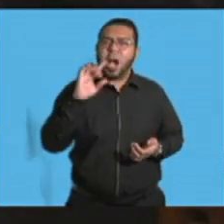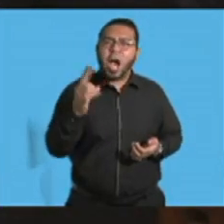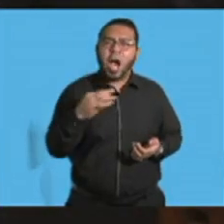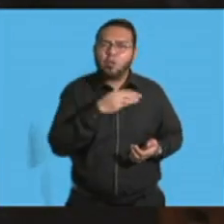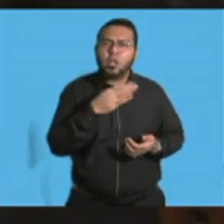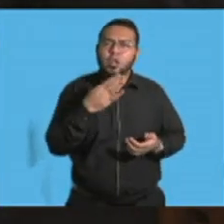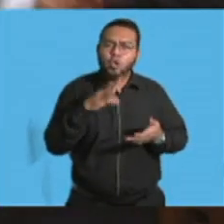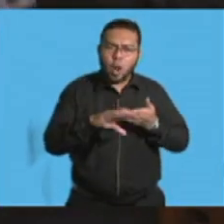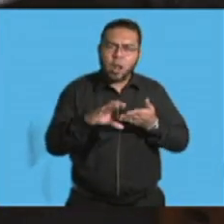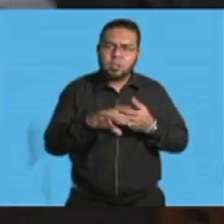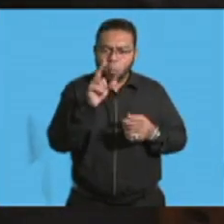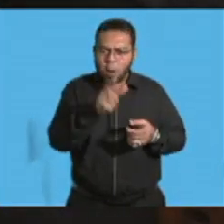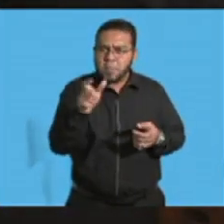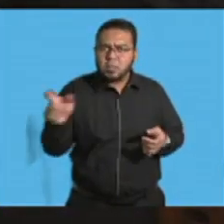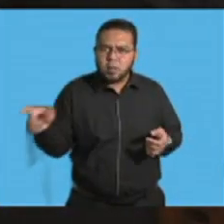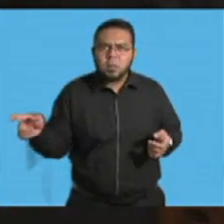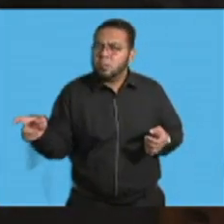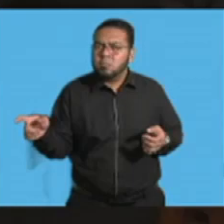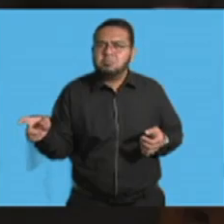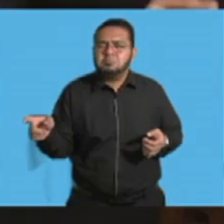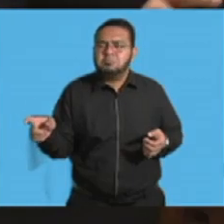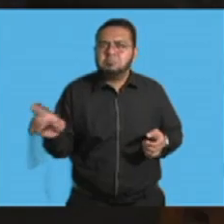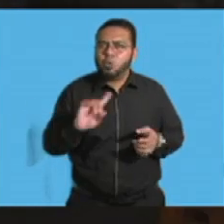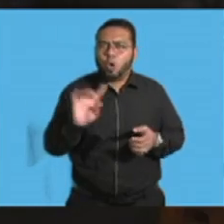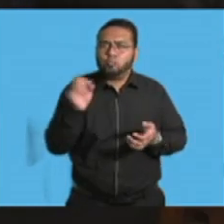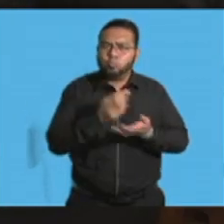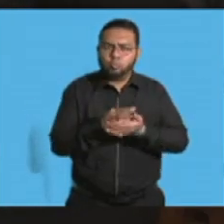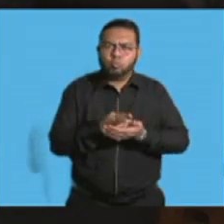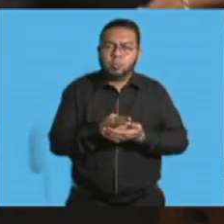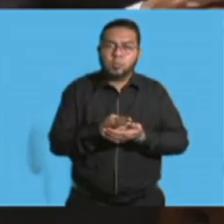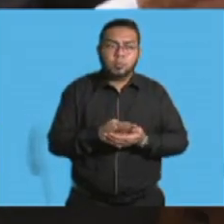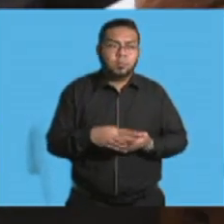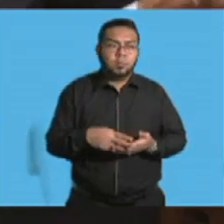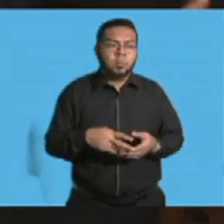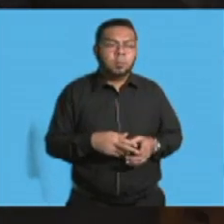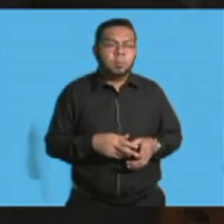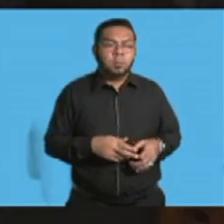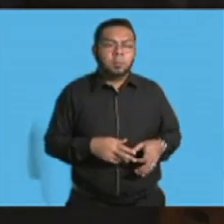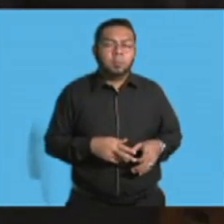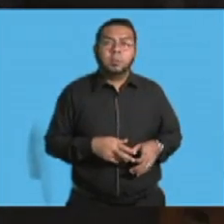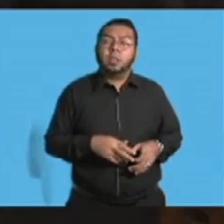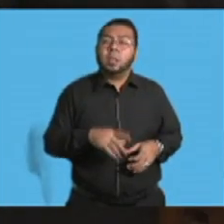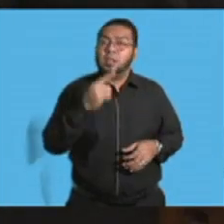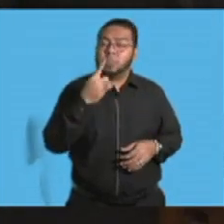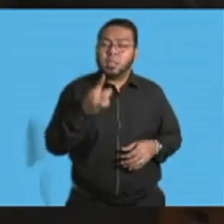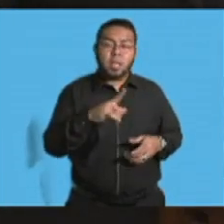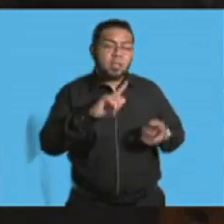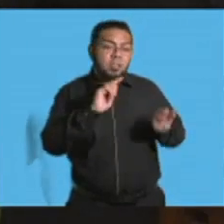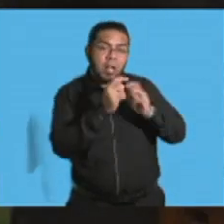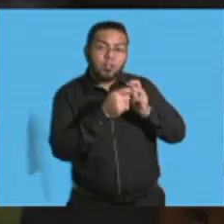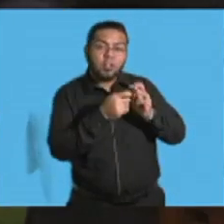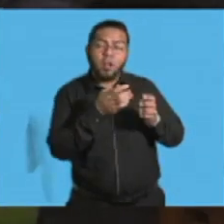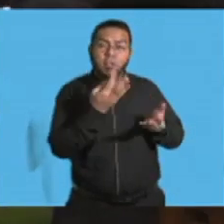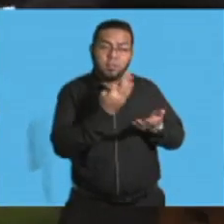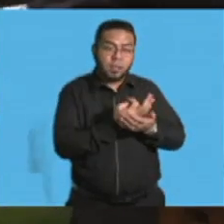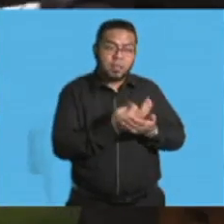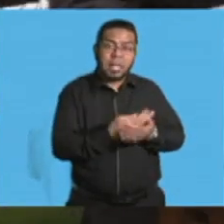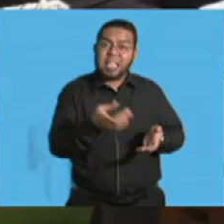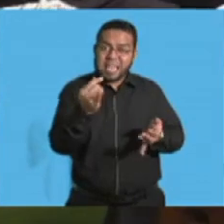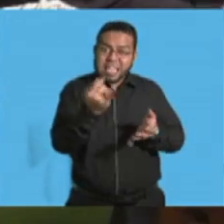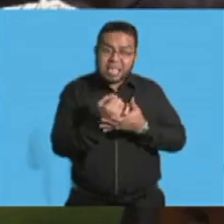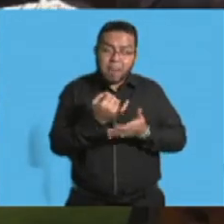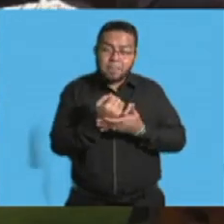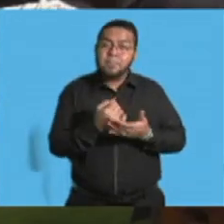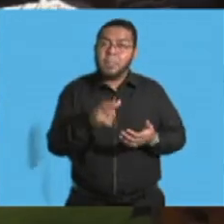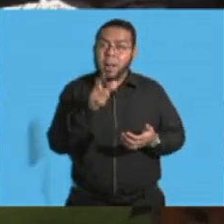Madam Speaker. But more importantly, a fact that they completely ignored, this is what I call obfuscation facts, is that our income per person has